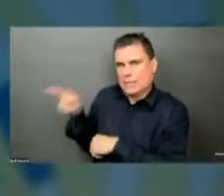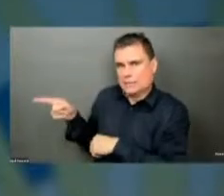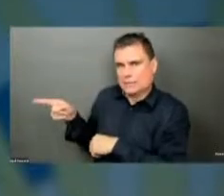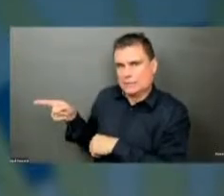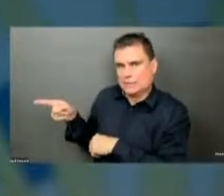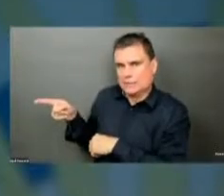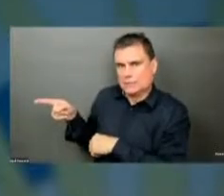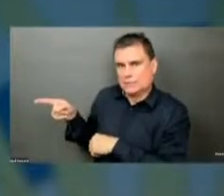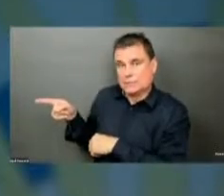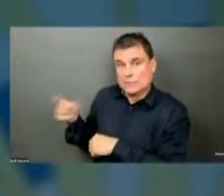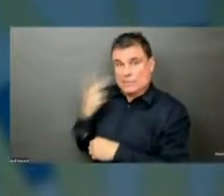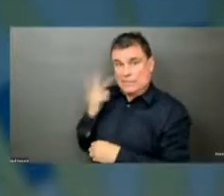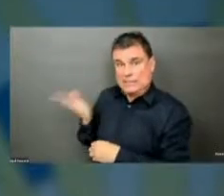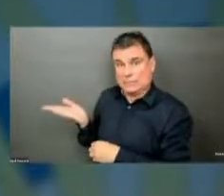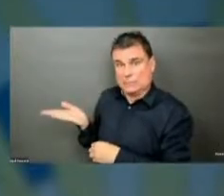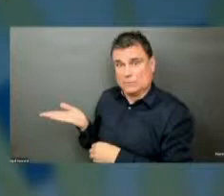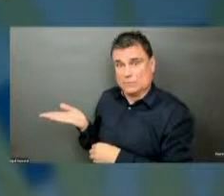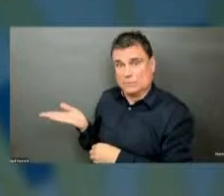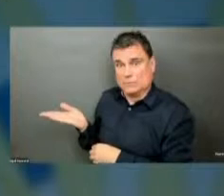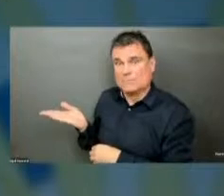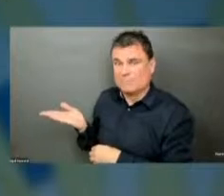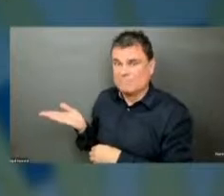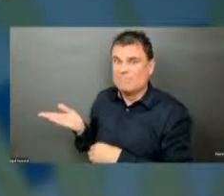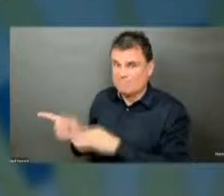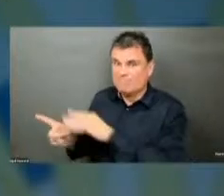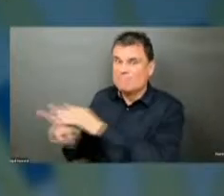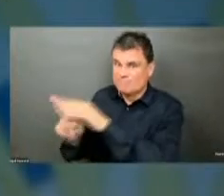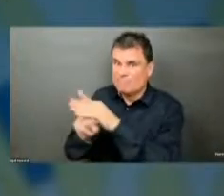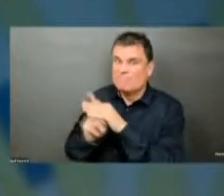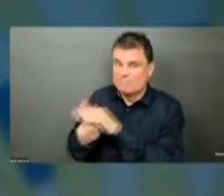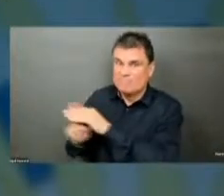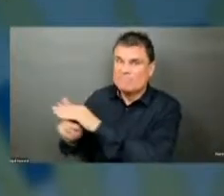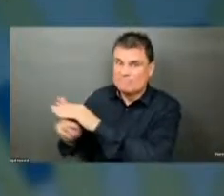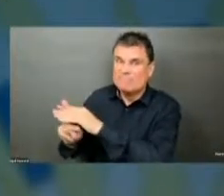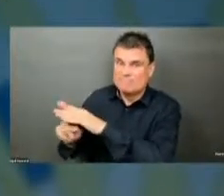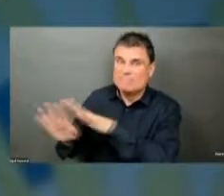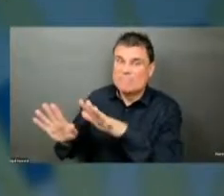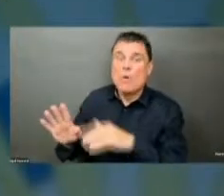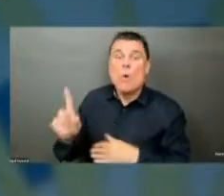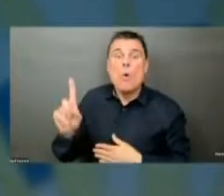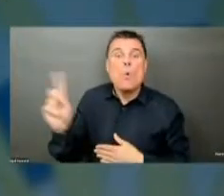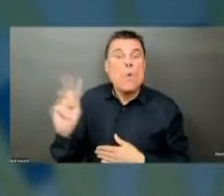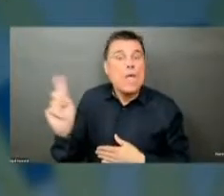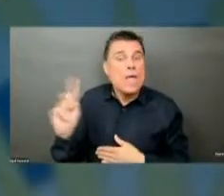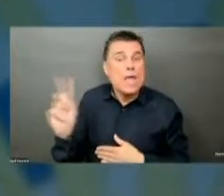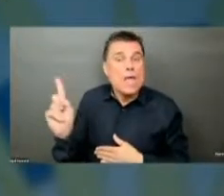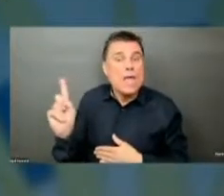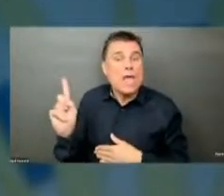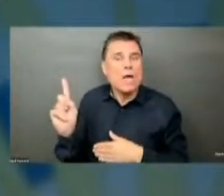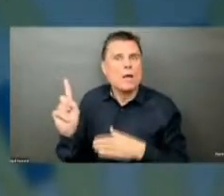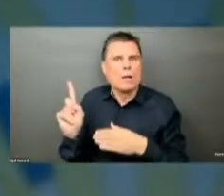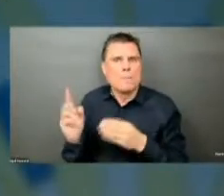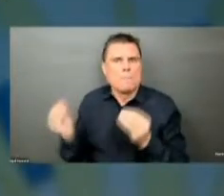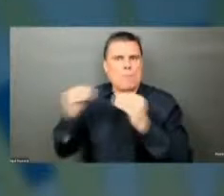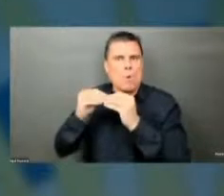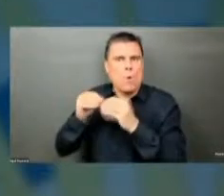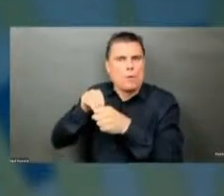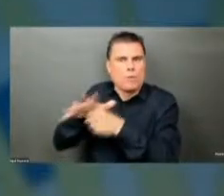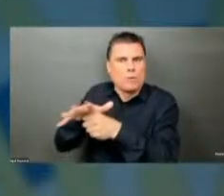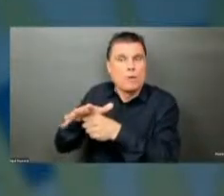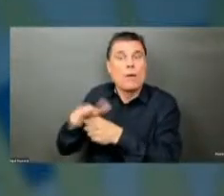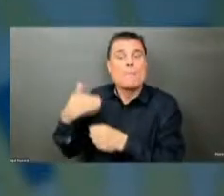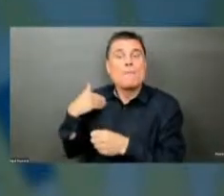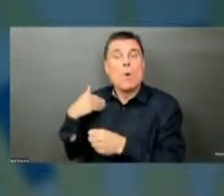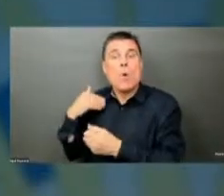in areas that have not previously been heavily affected in British Columbia, particularly in the north and